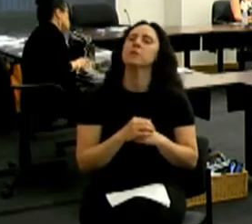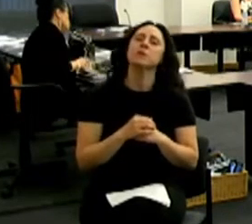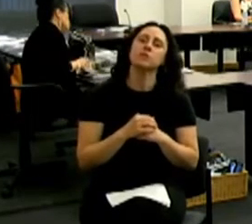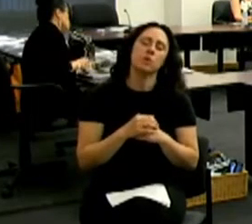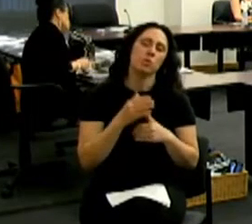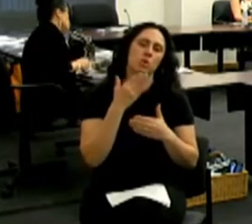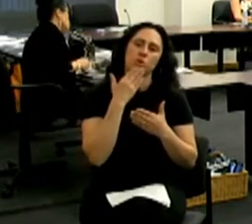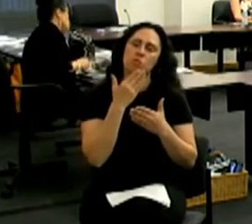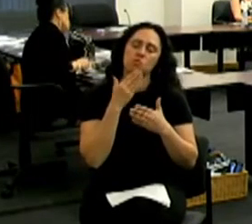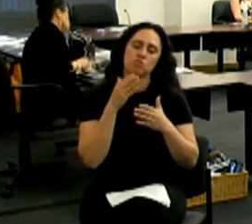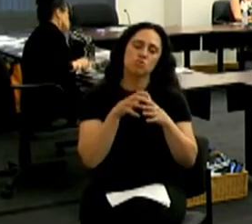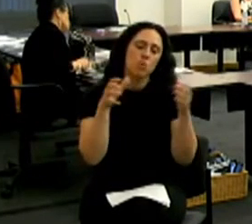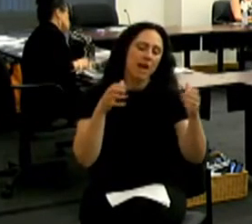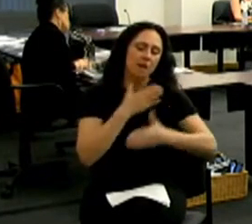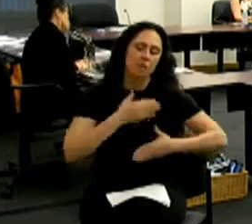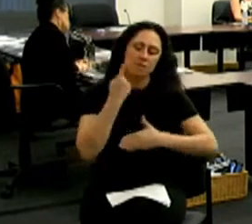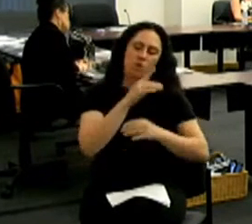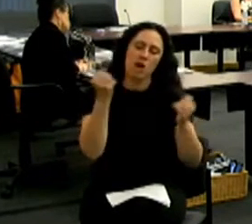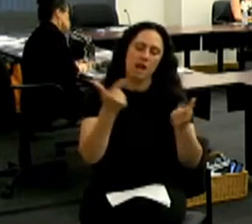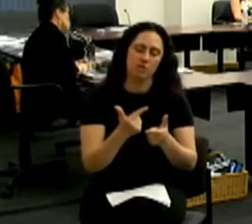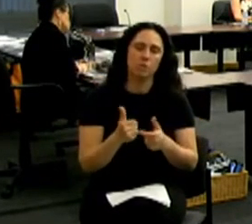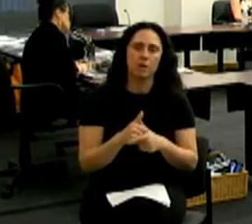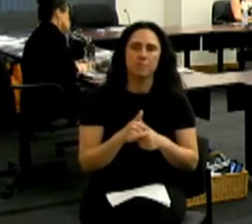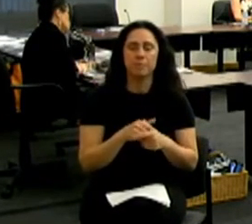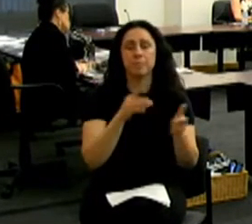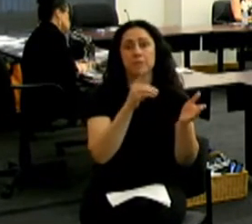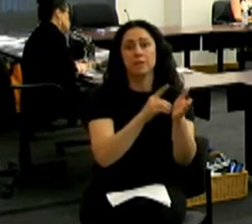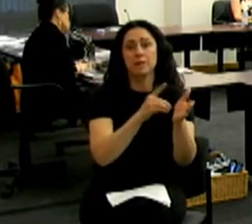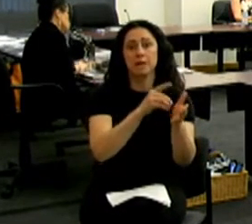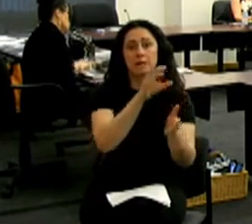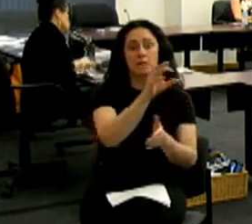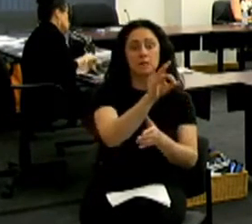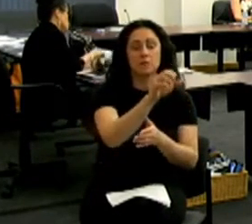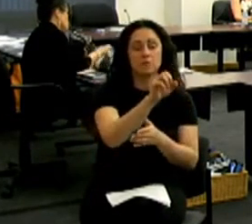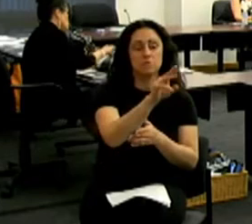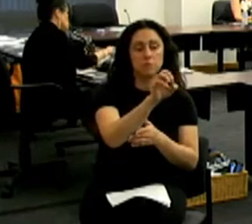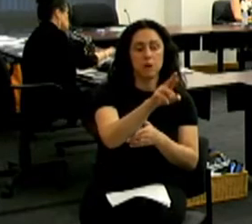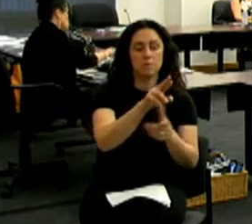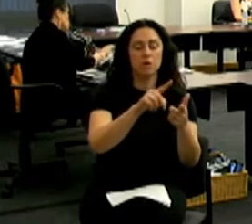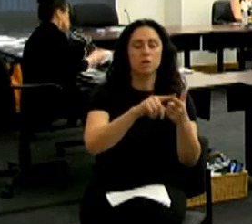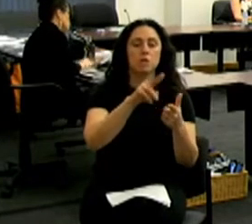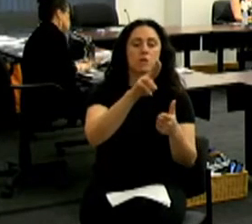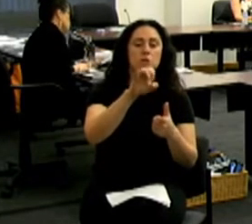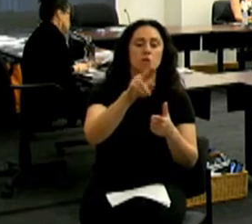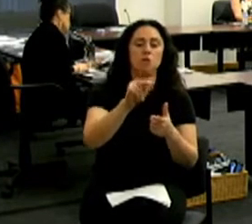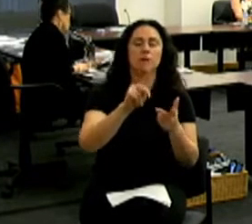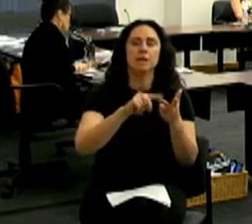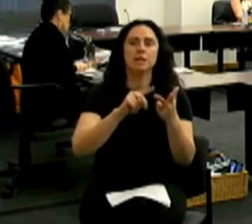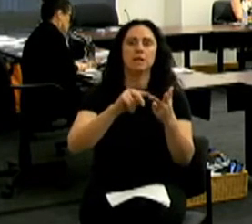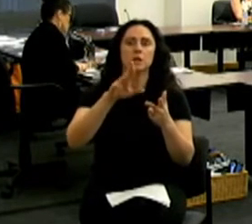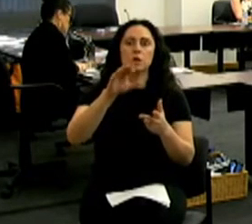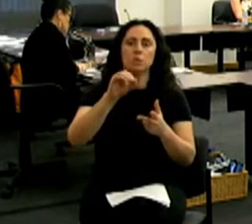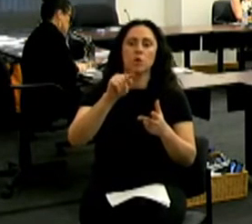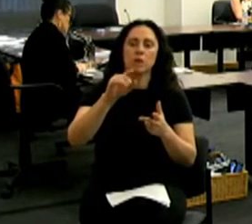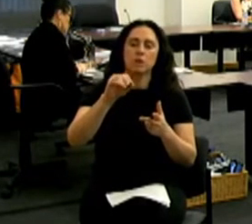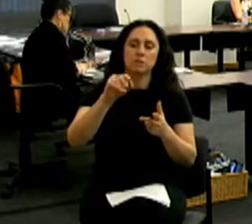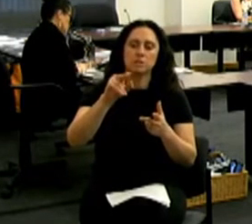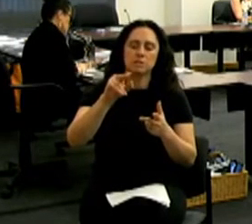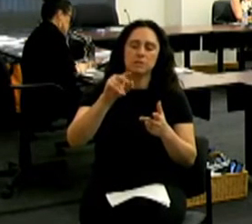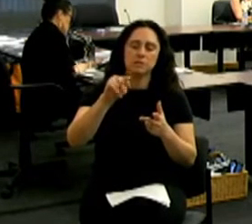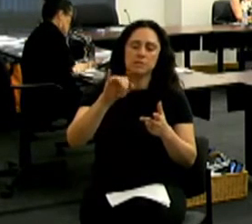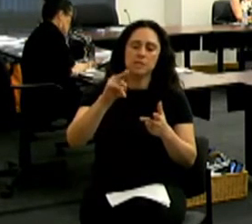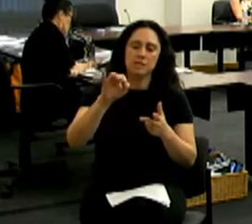just great appreciation for everyone. Doctors Farmer, Irvin, and Kelly Roeder Tonelli and I presented at the AACC